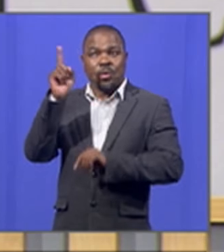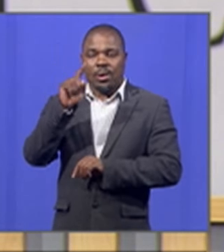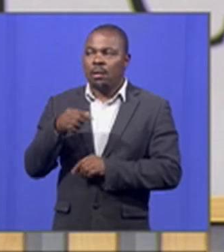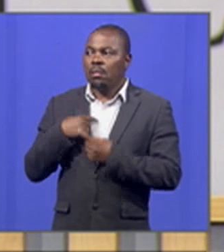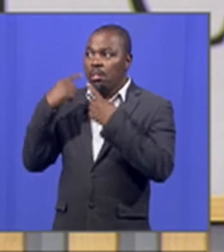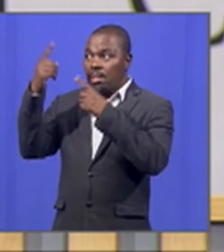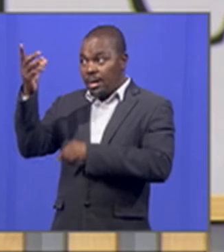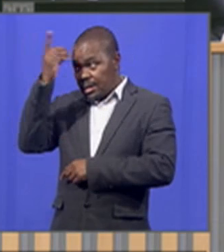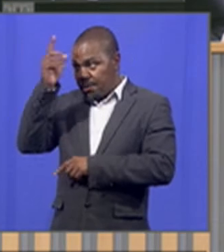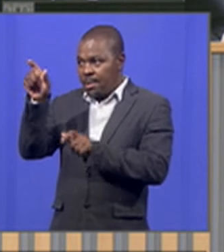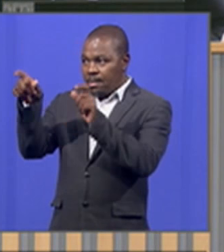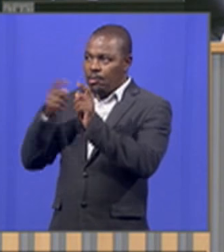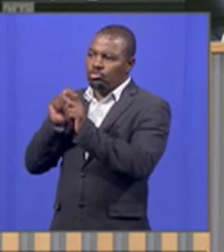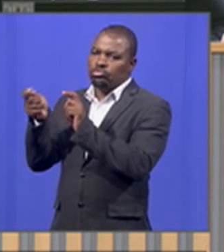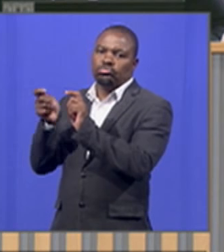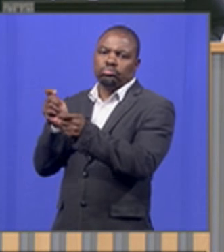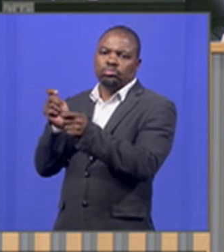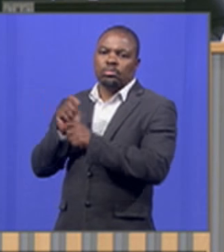people in Durban.